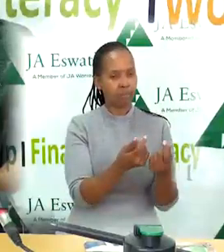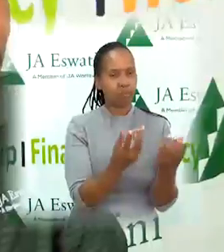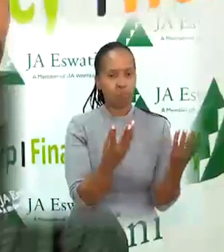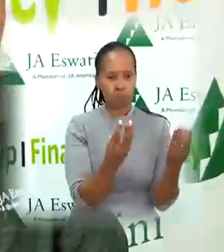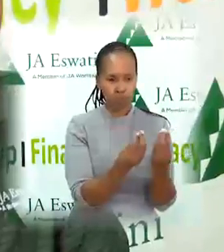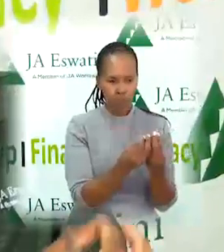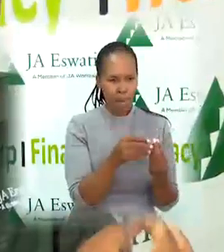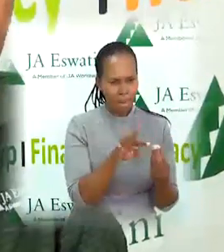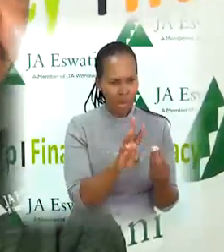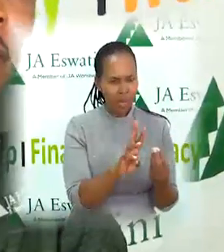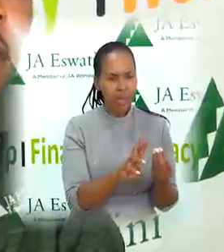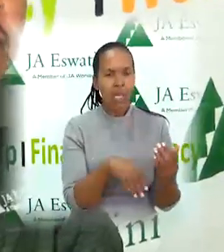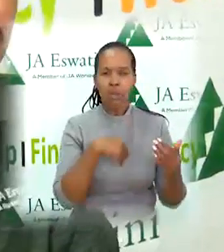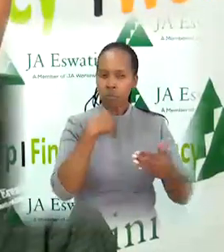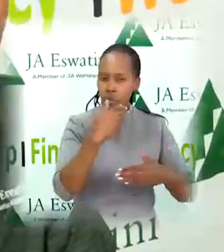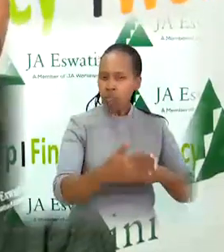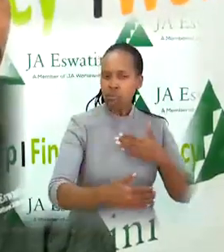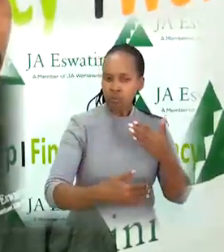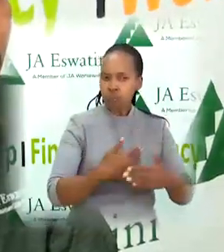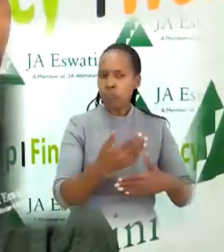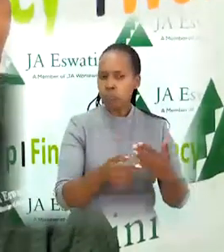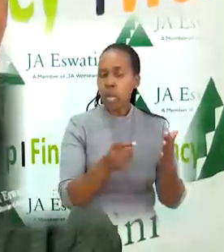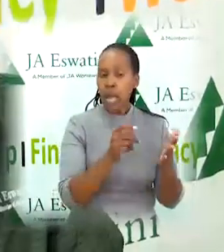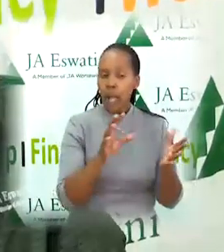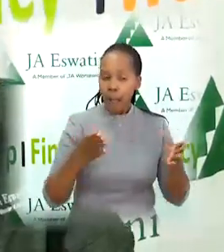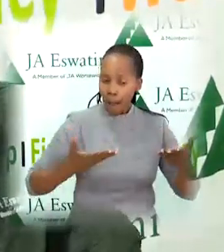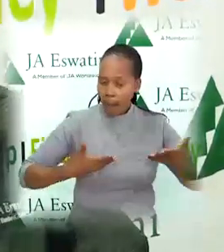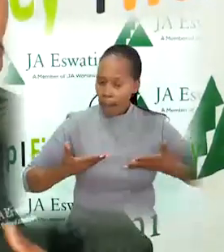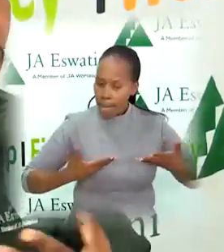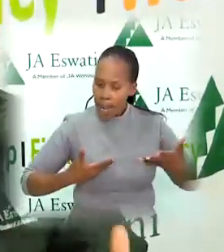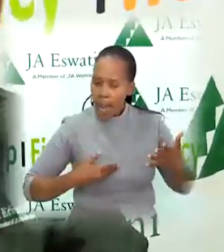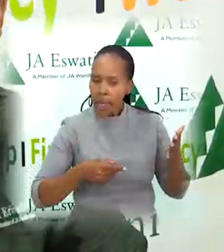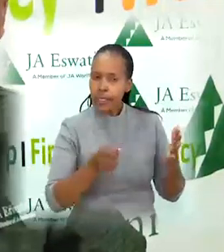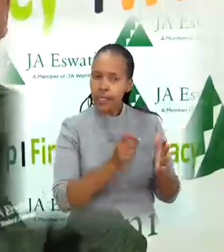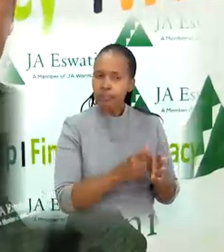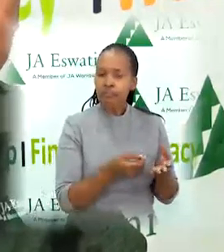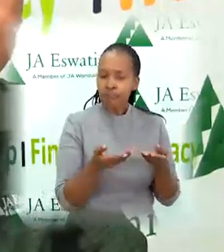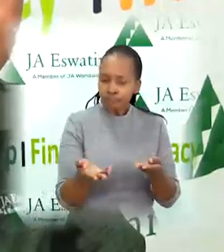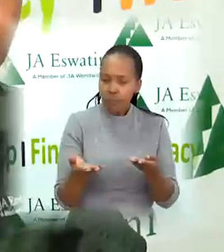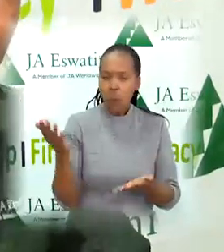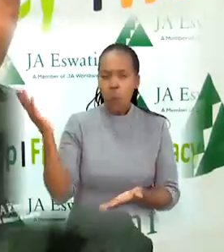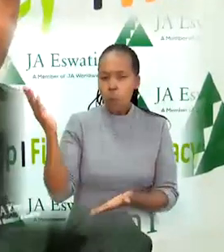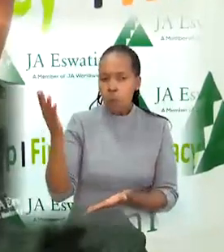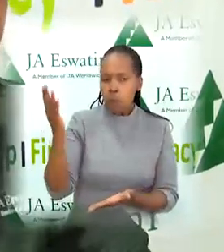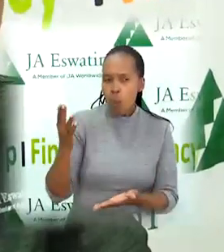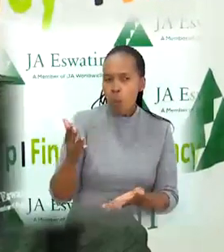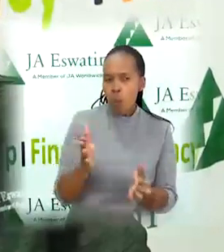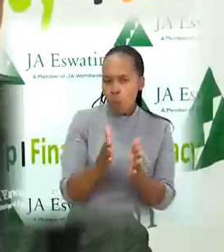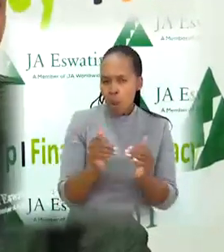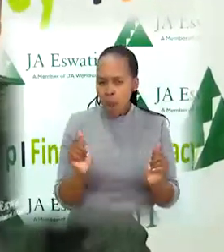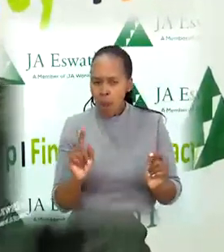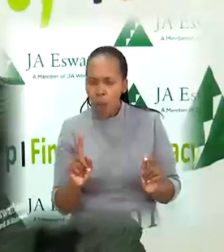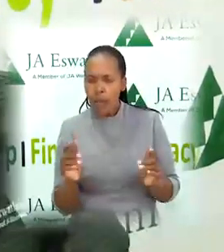update the company, the management and the shareholders, of what is going on in terms of the financials of the